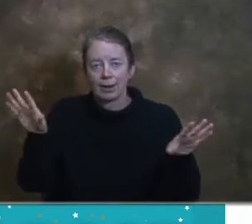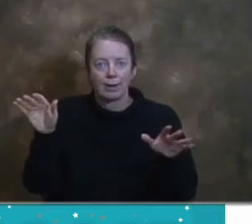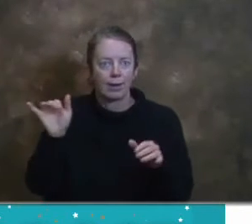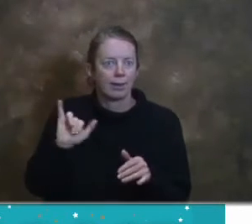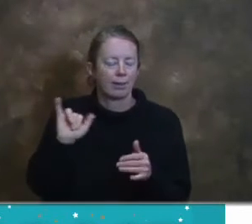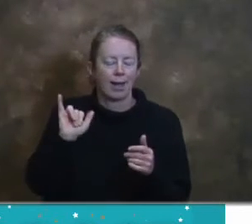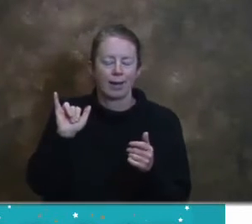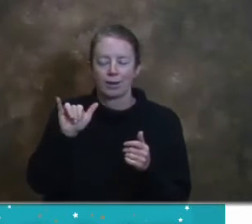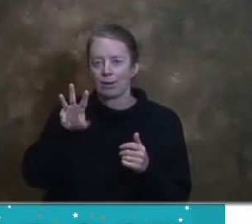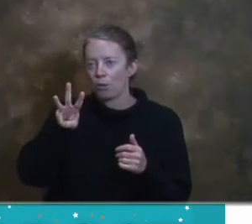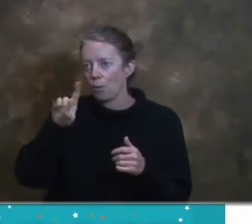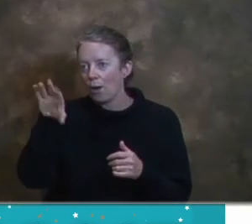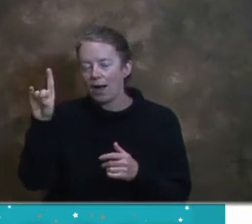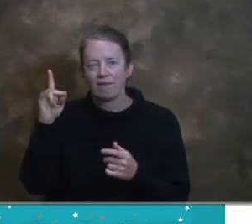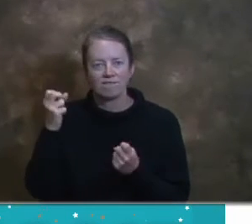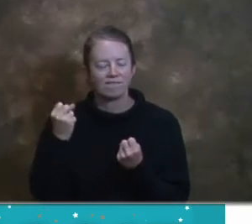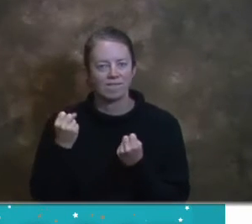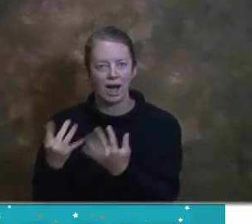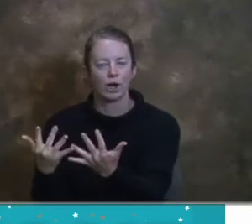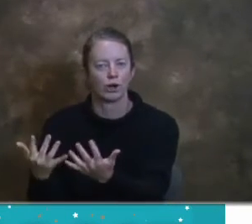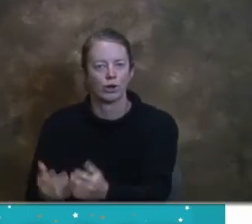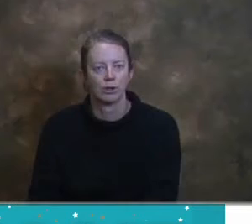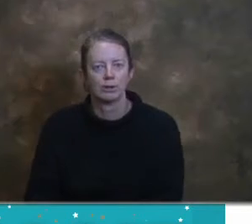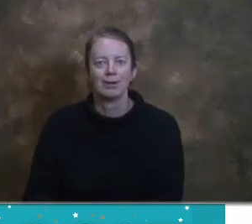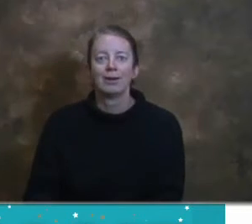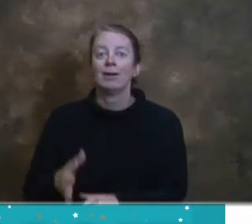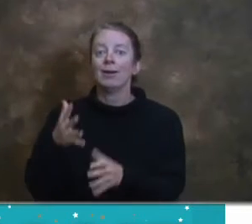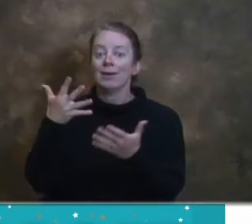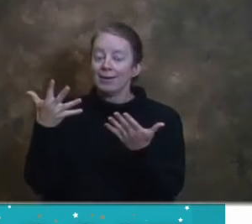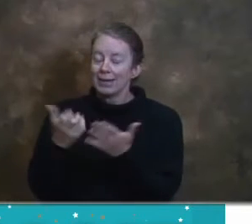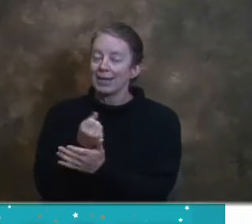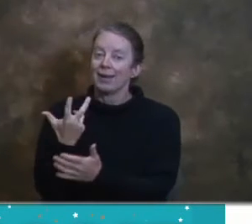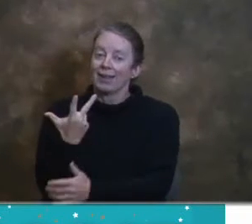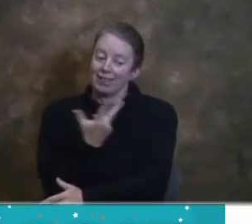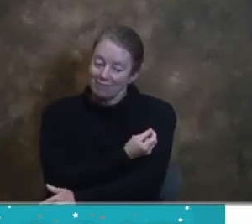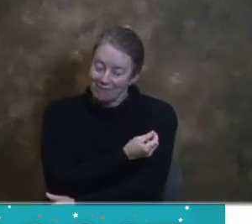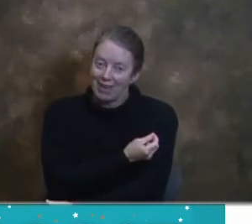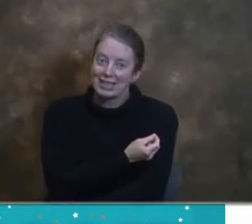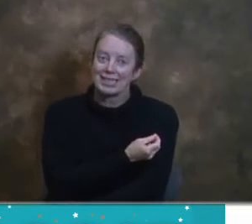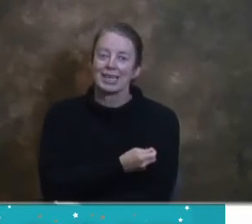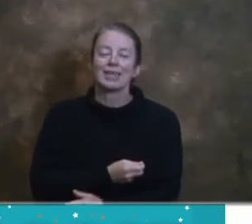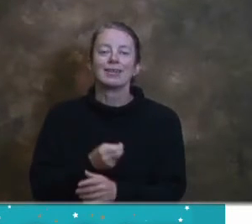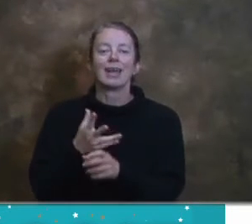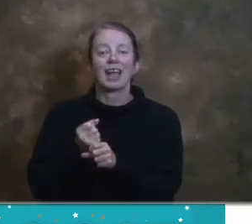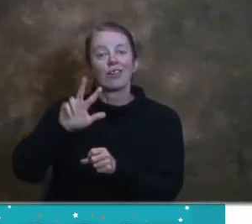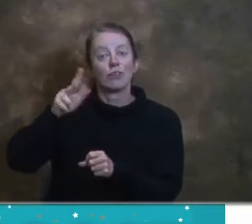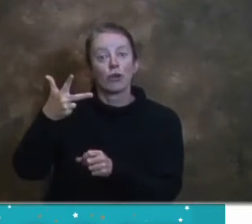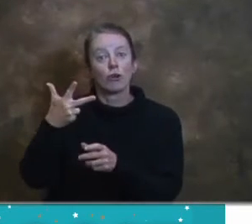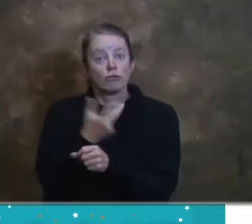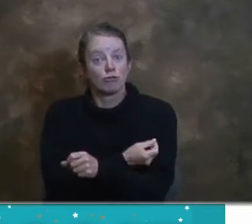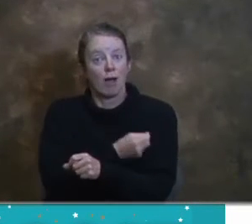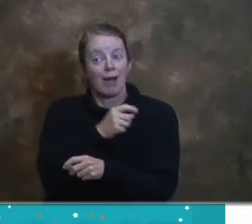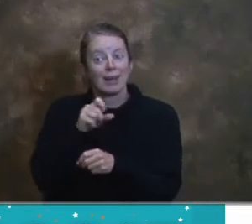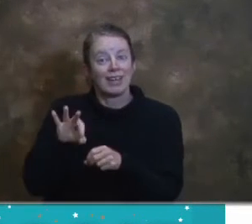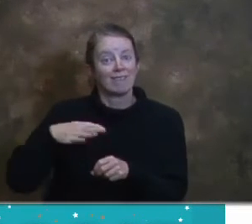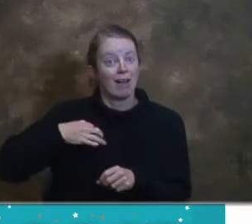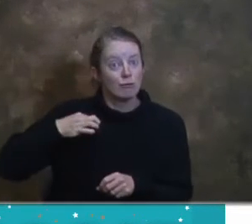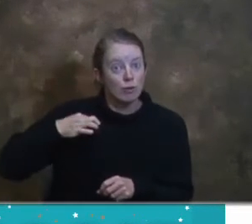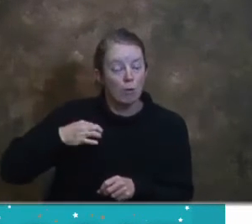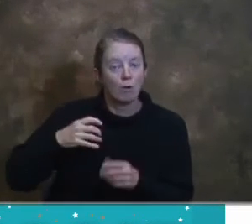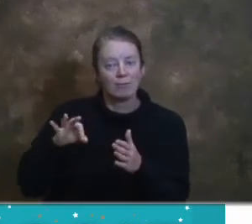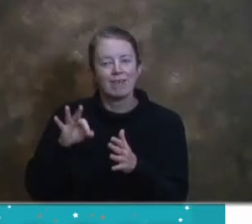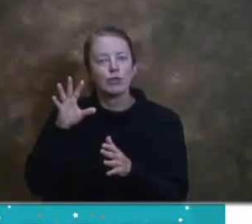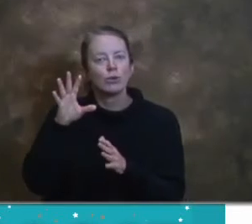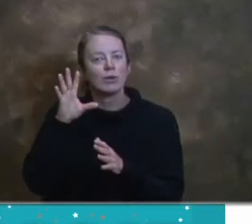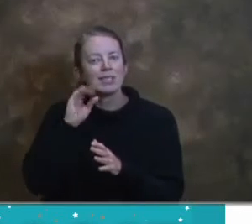wildfire that I want folks to remember, and these are: get vaccinated, get boosted when eligible, get tested if exposed or